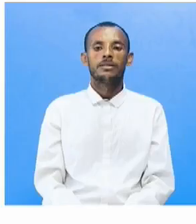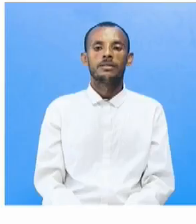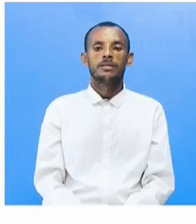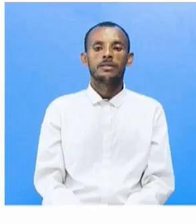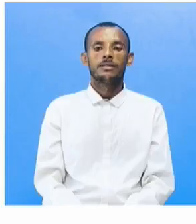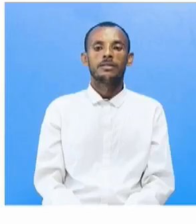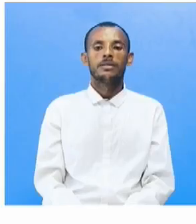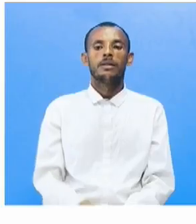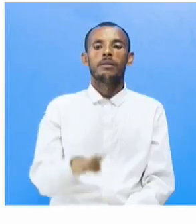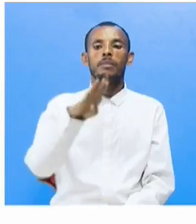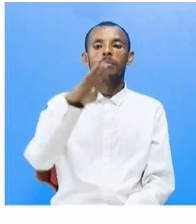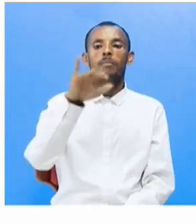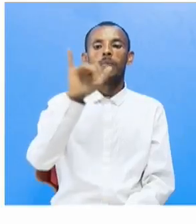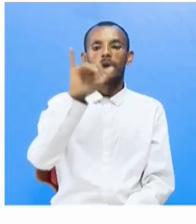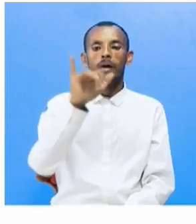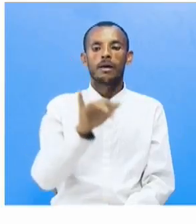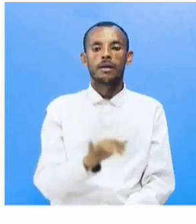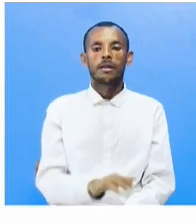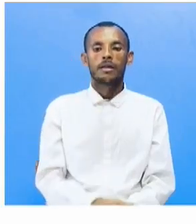by